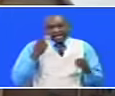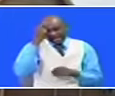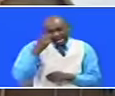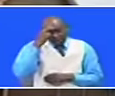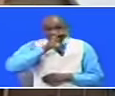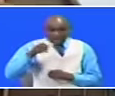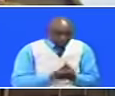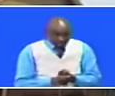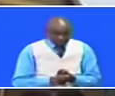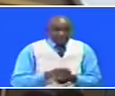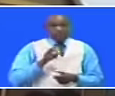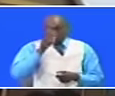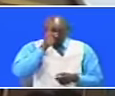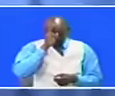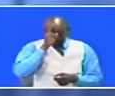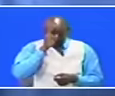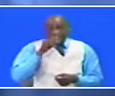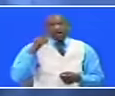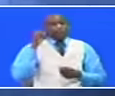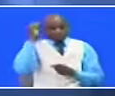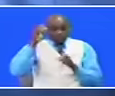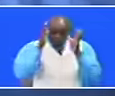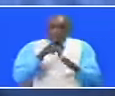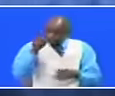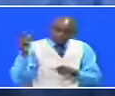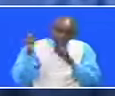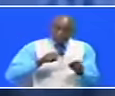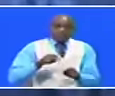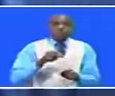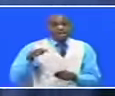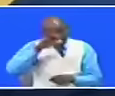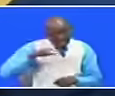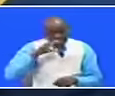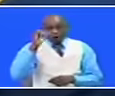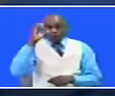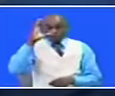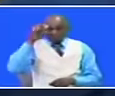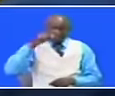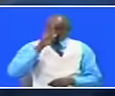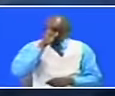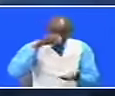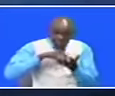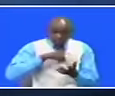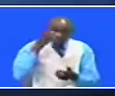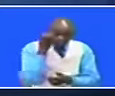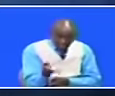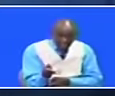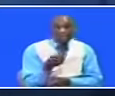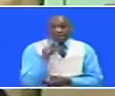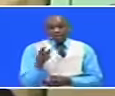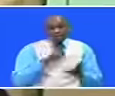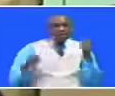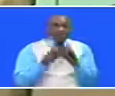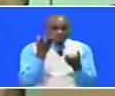Narok. And today, the political hopeful was recording a statement with the area OCPD regarding the strange